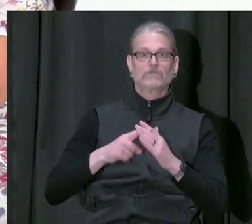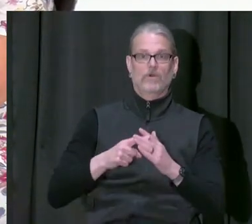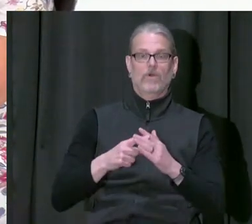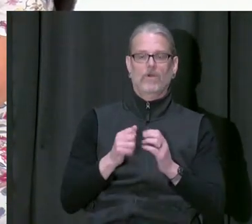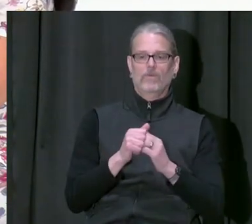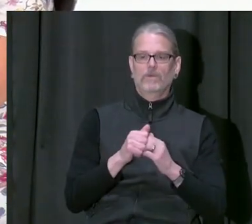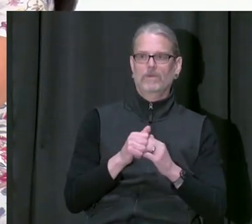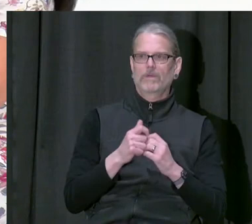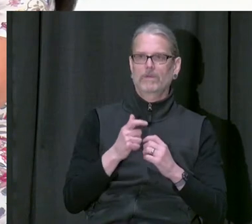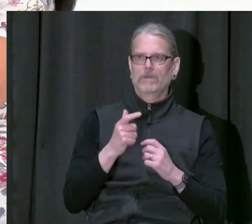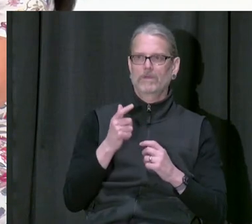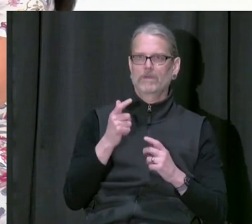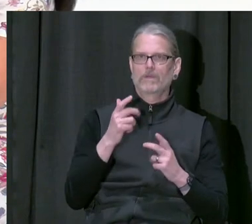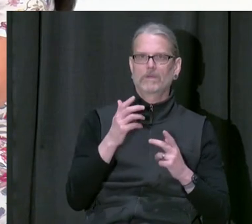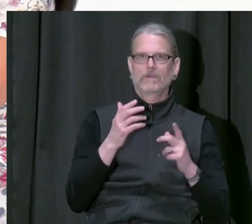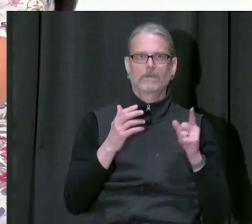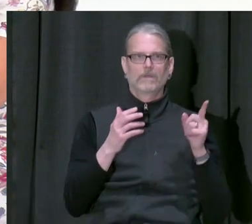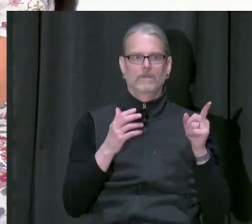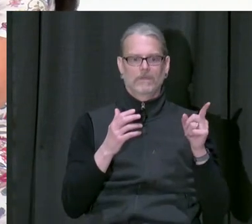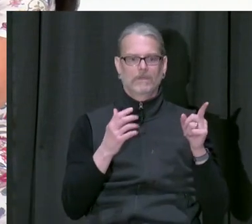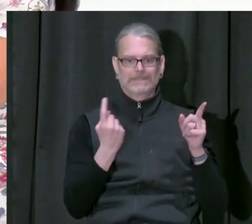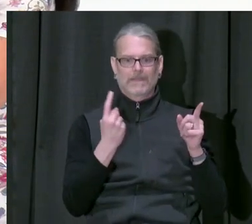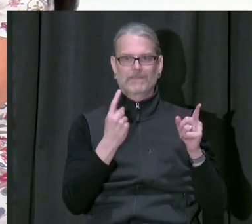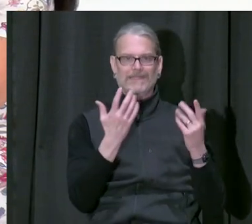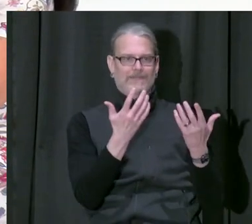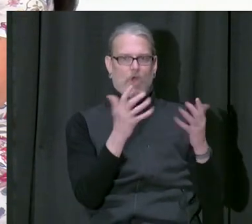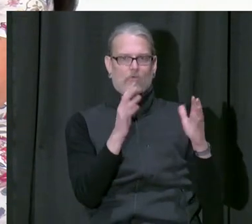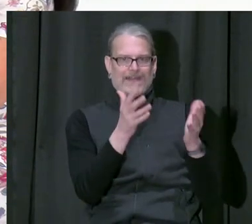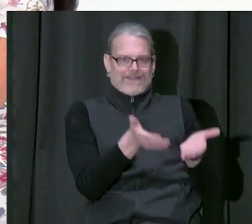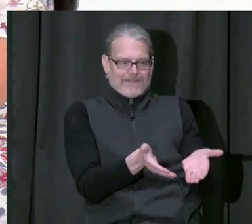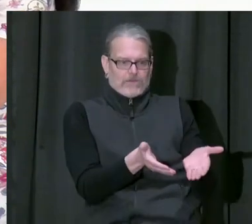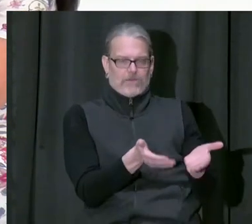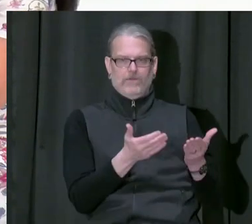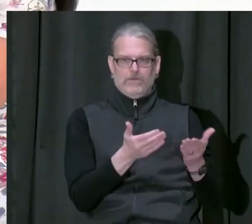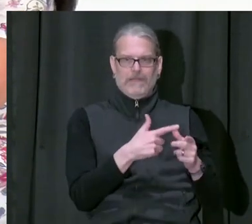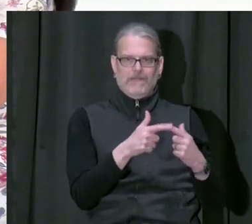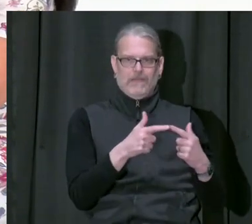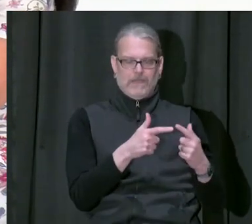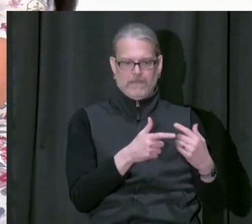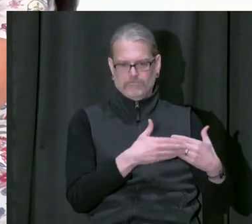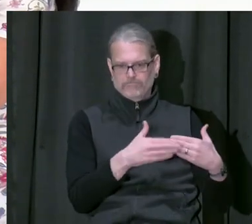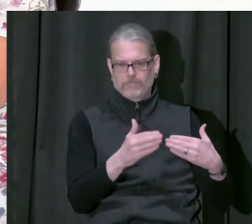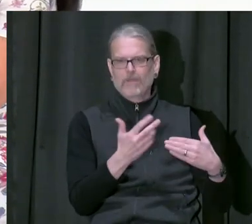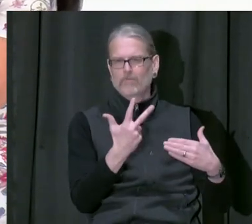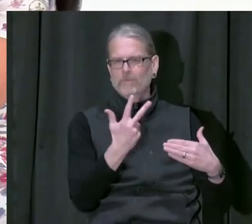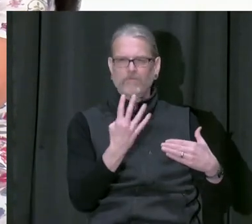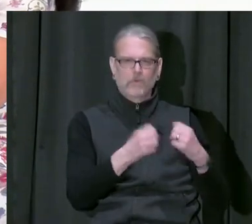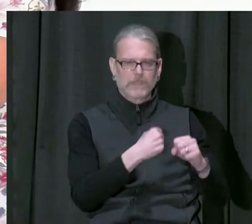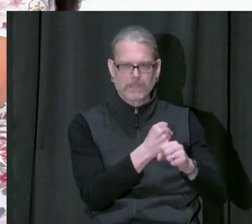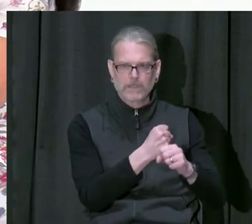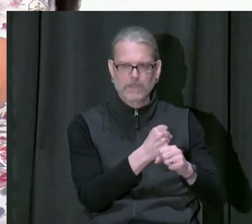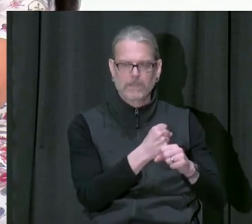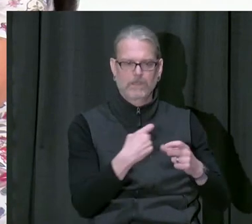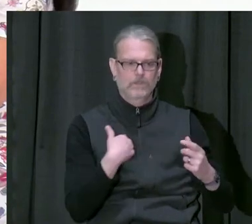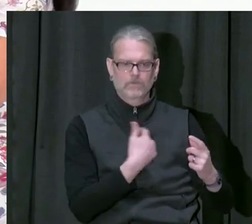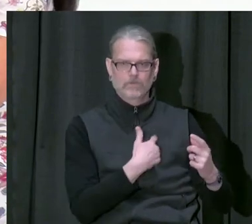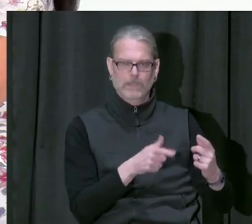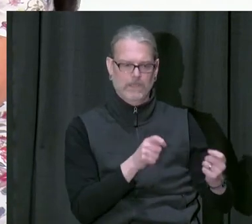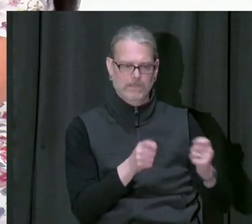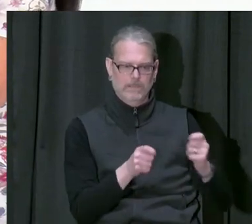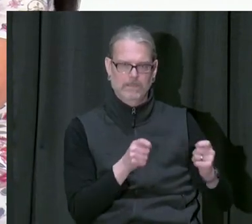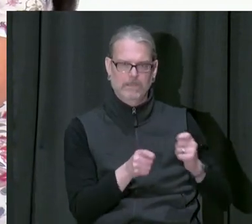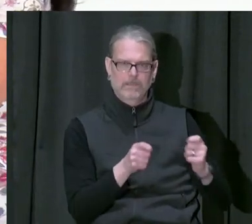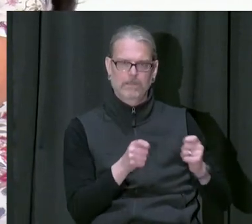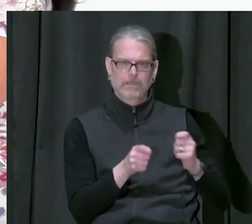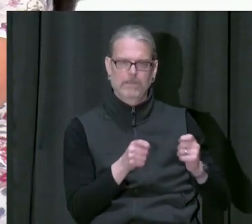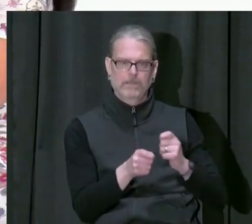with something that was already there. And then over the past 3 to 4 years, we've simply iteratively modified that